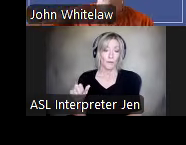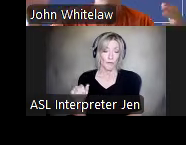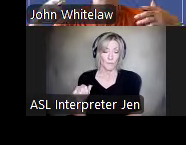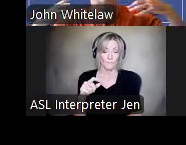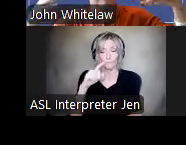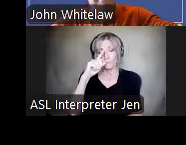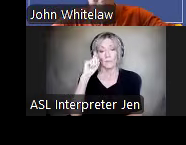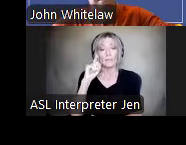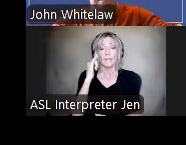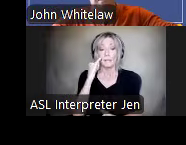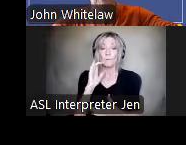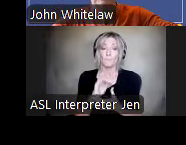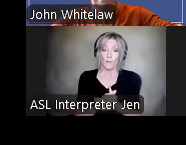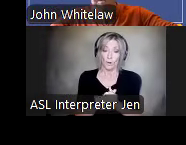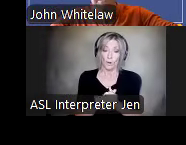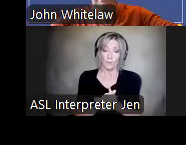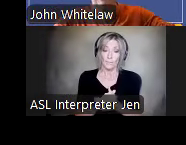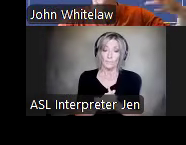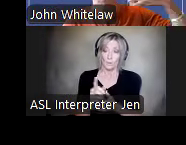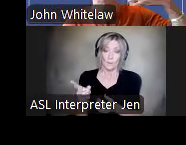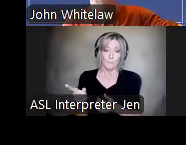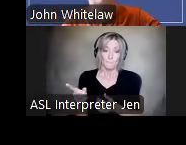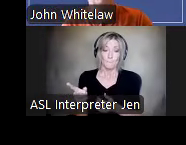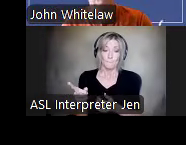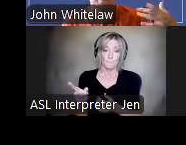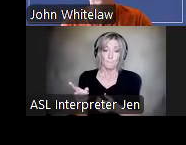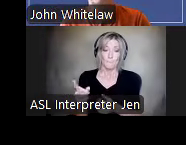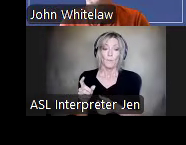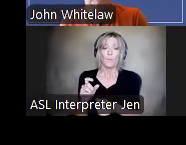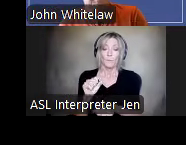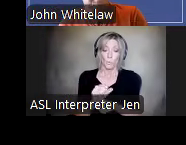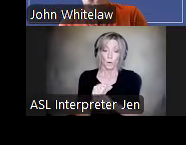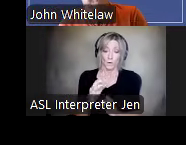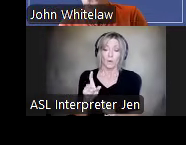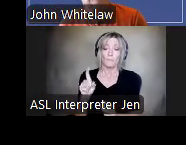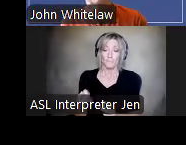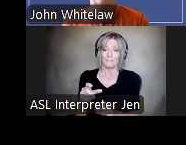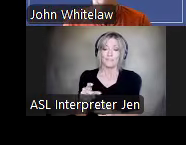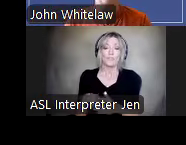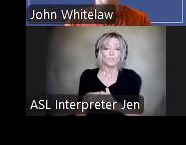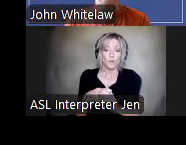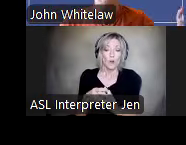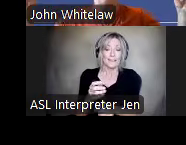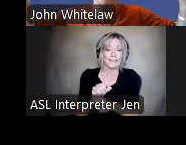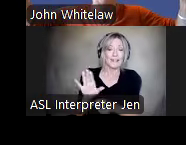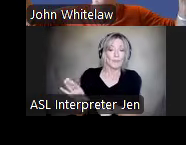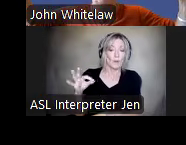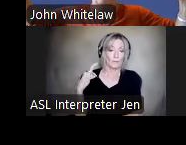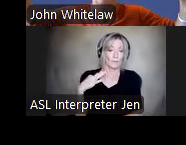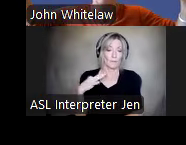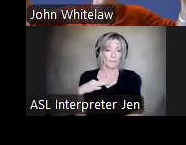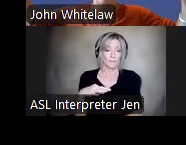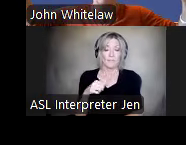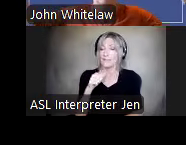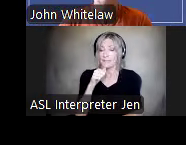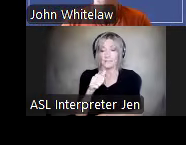If you're married to the person, the worker must begin receiving their own benefits. So it's not enough that you are